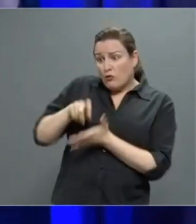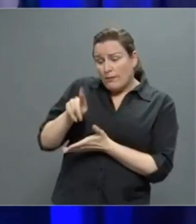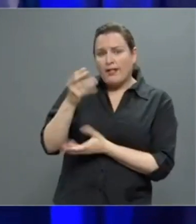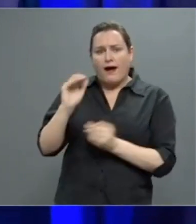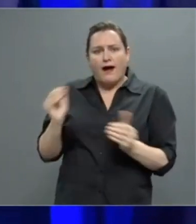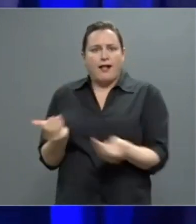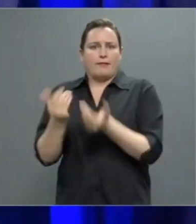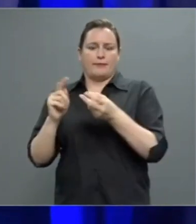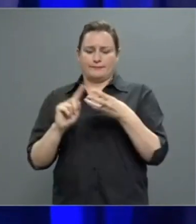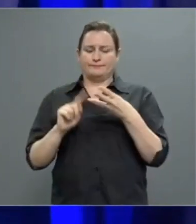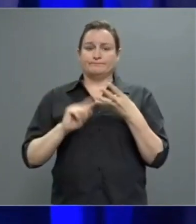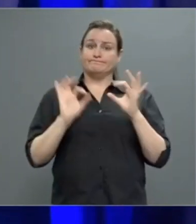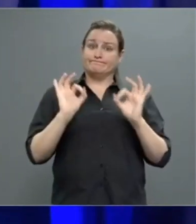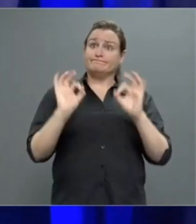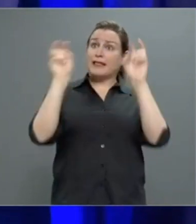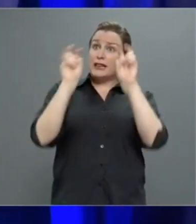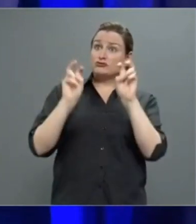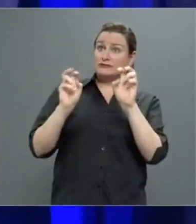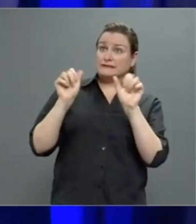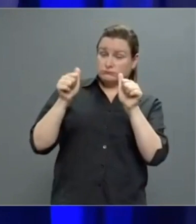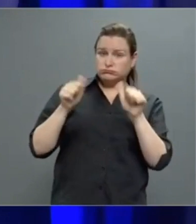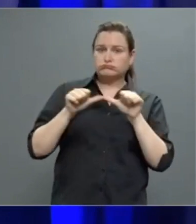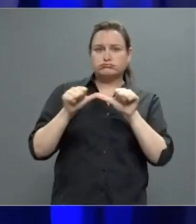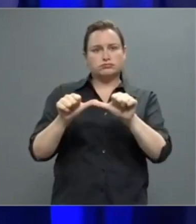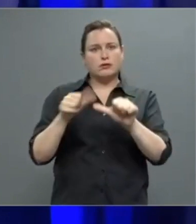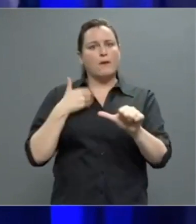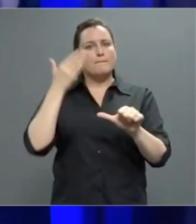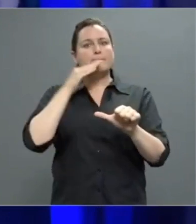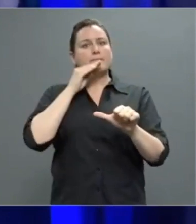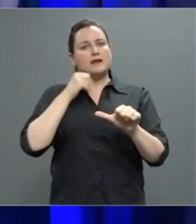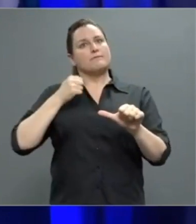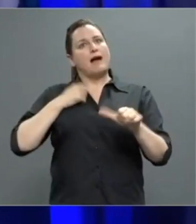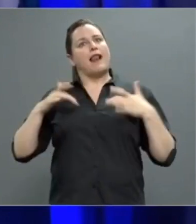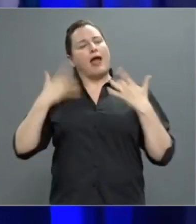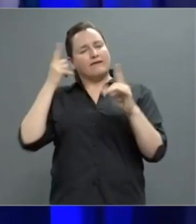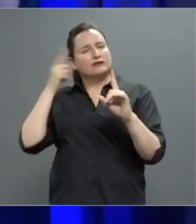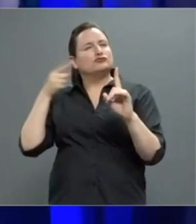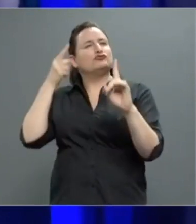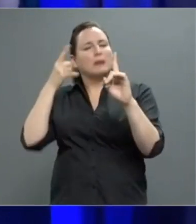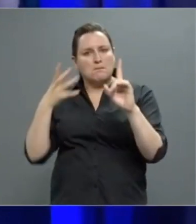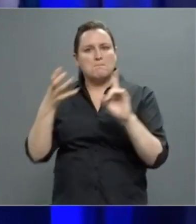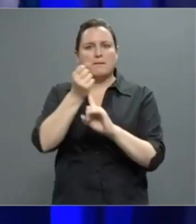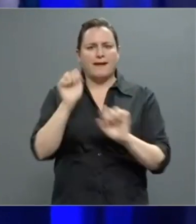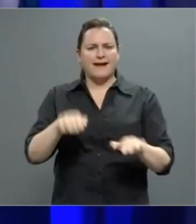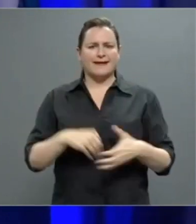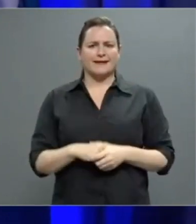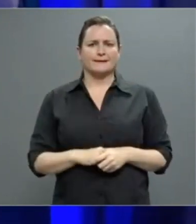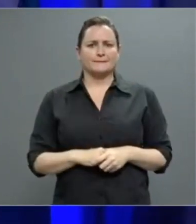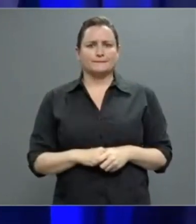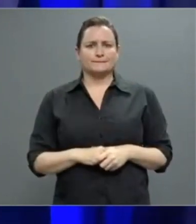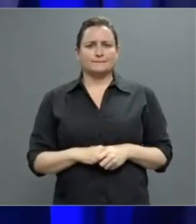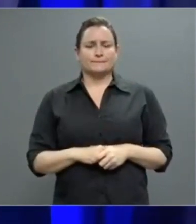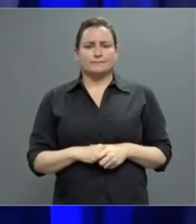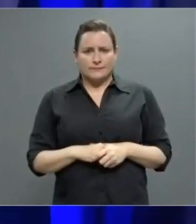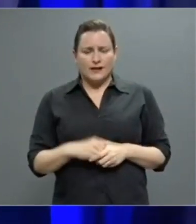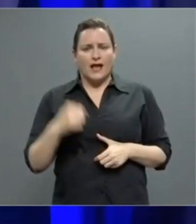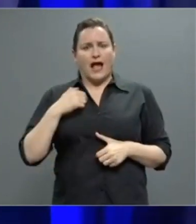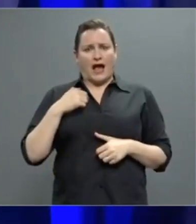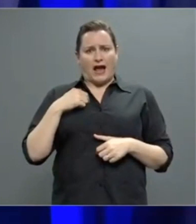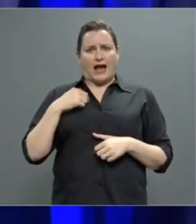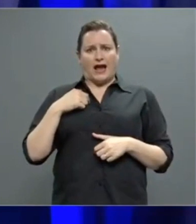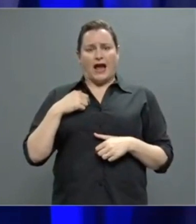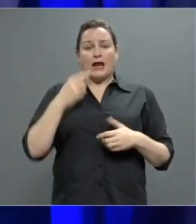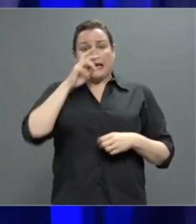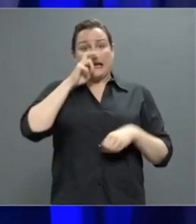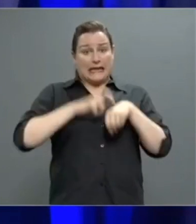electricity supply so they can pursue their own life streams. They want a leg up from a caring and effective